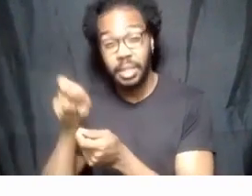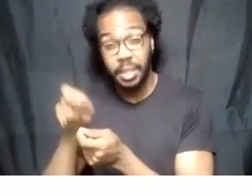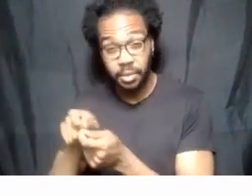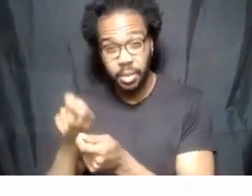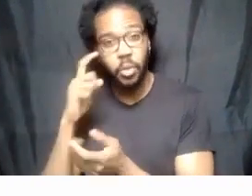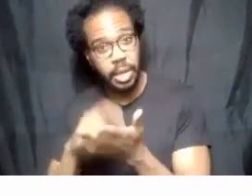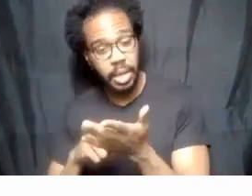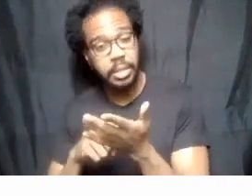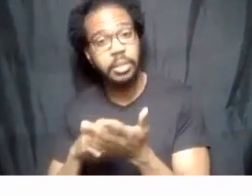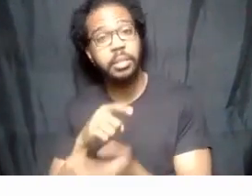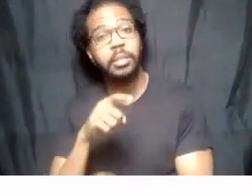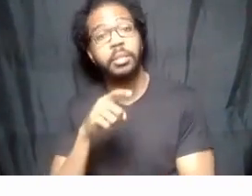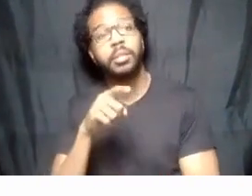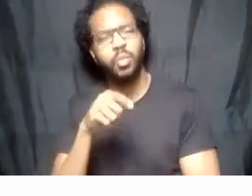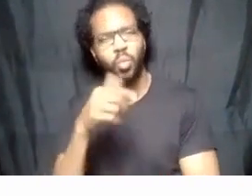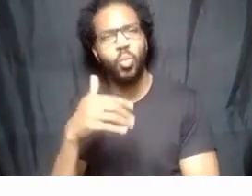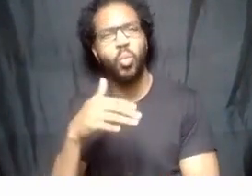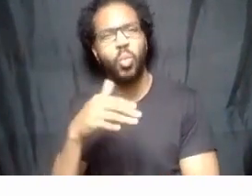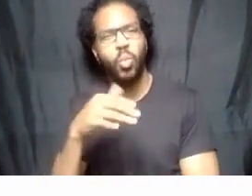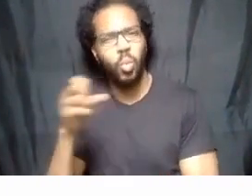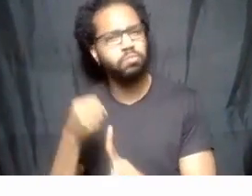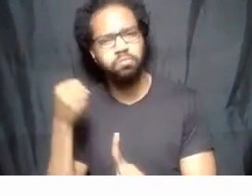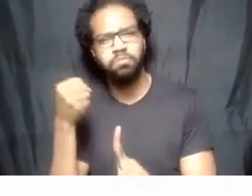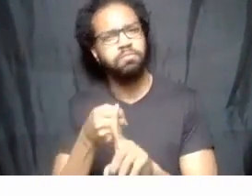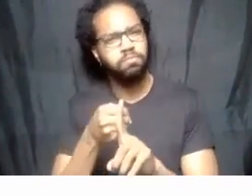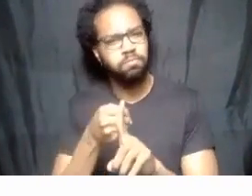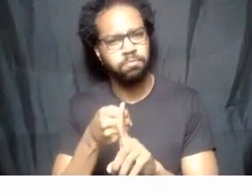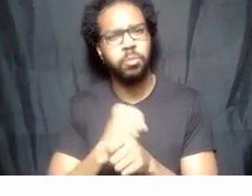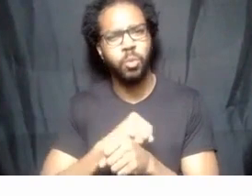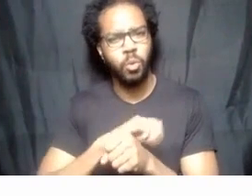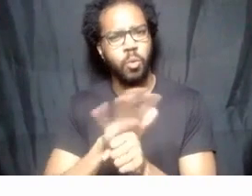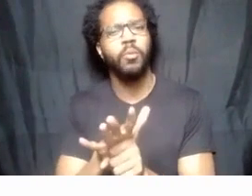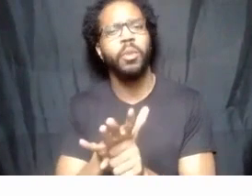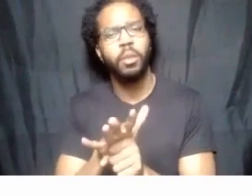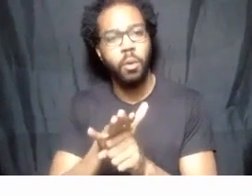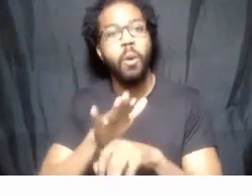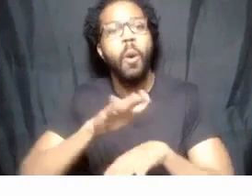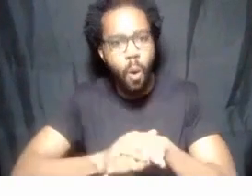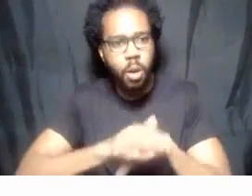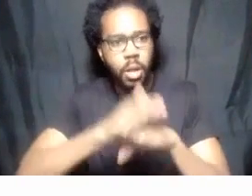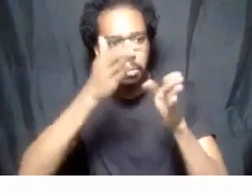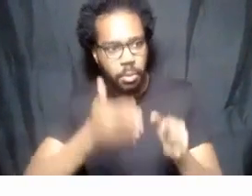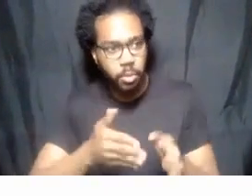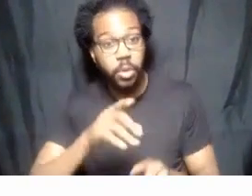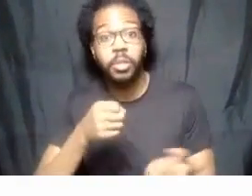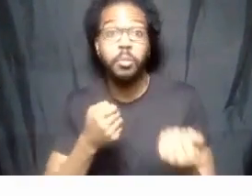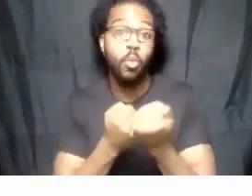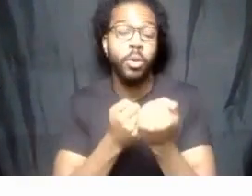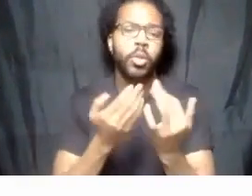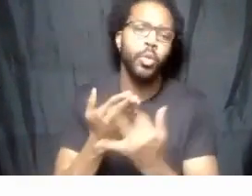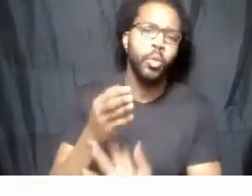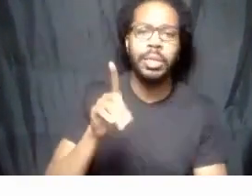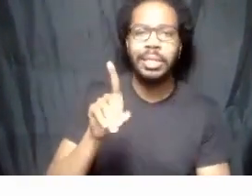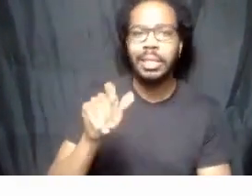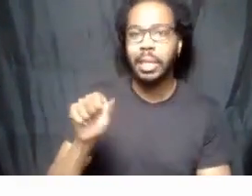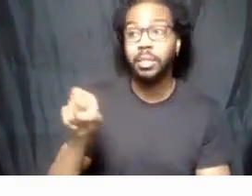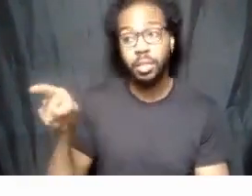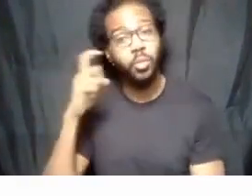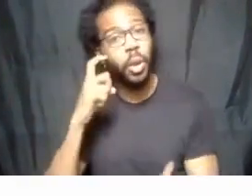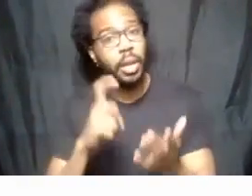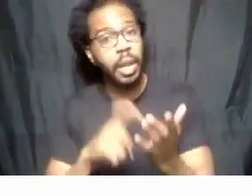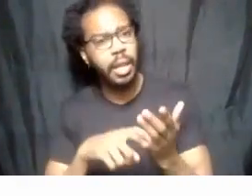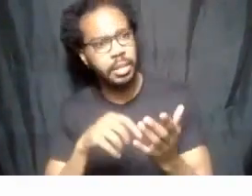recognized the significant impact that COVID-19 is having on people supported by DDS. So she recognizes